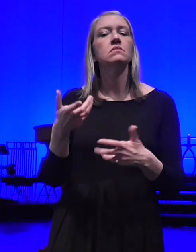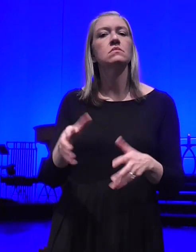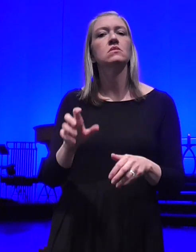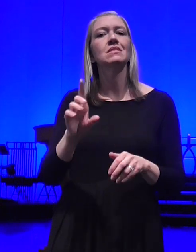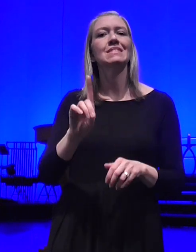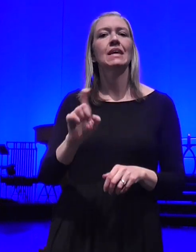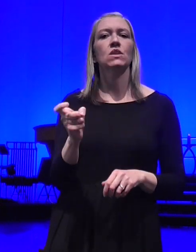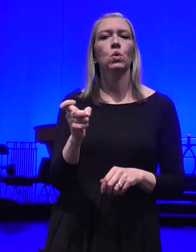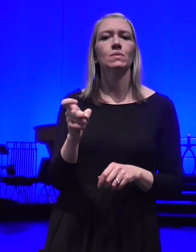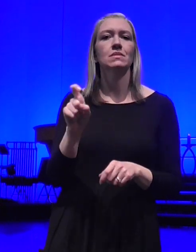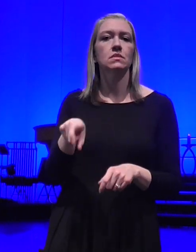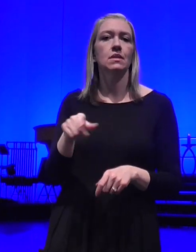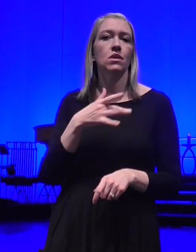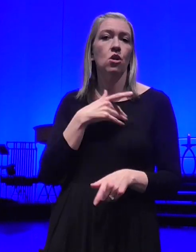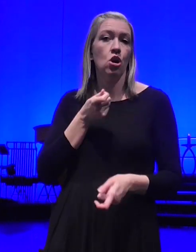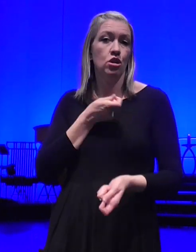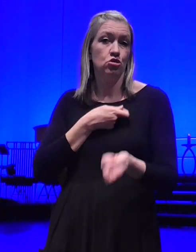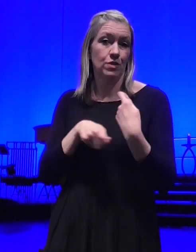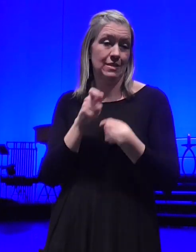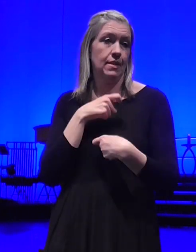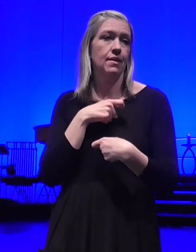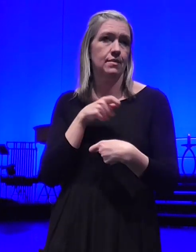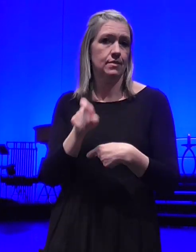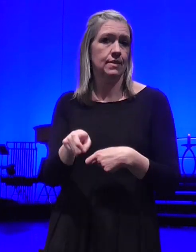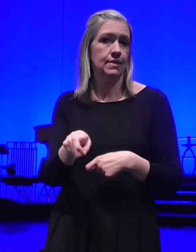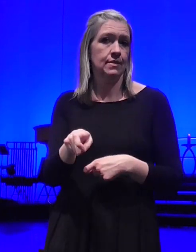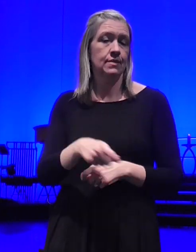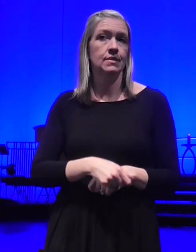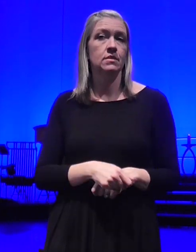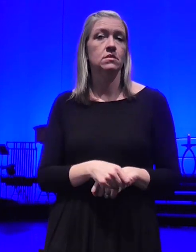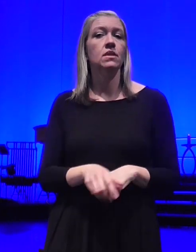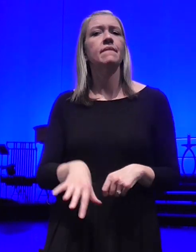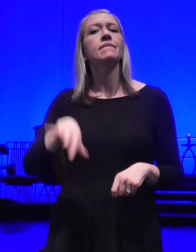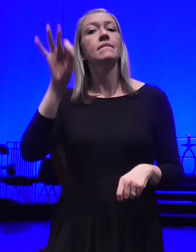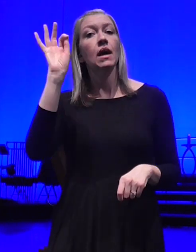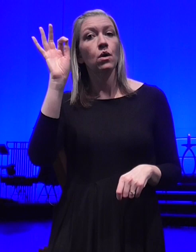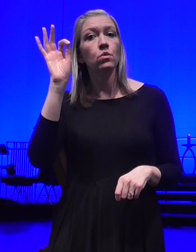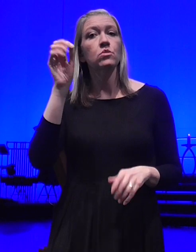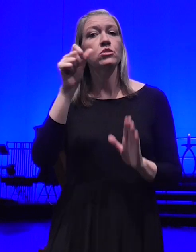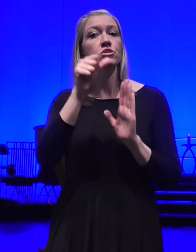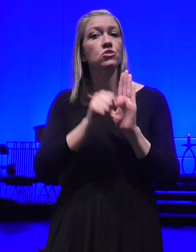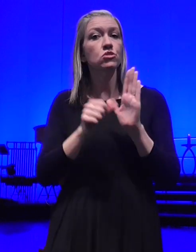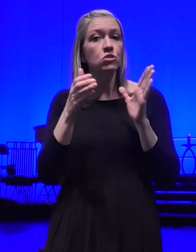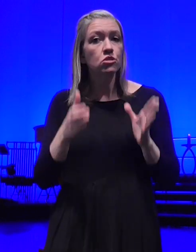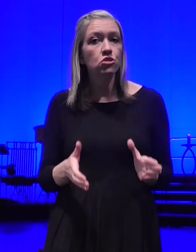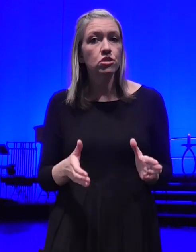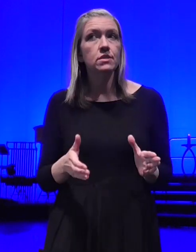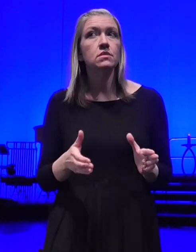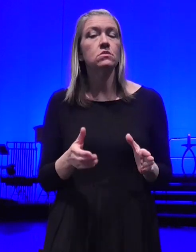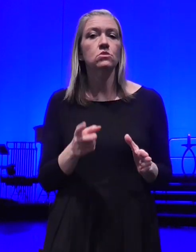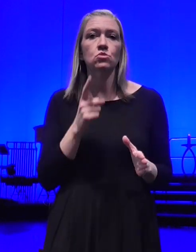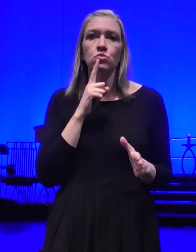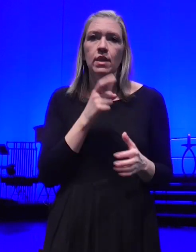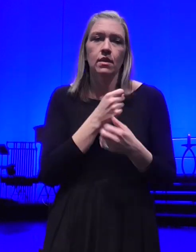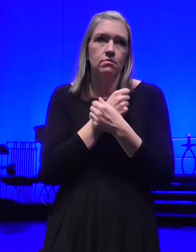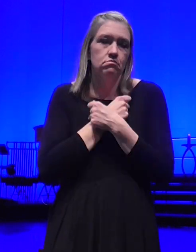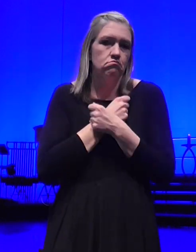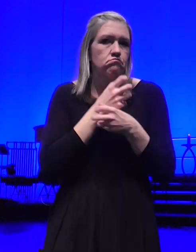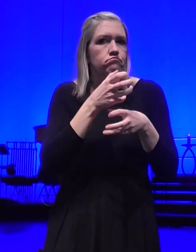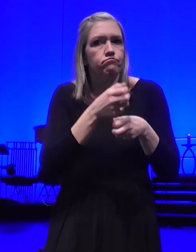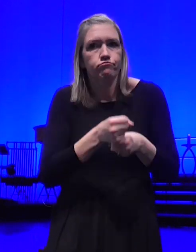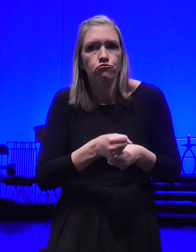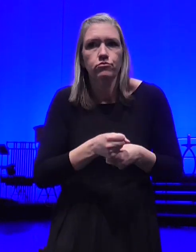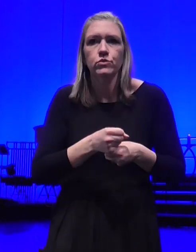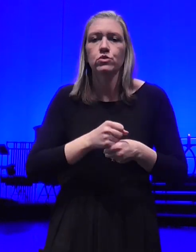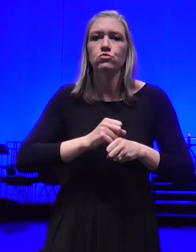as needing a heart transplant. And she found a surgeon who she really loved that was going